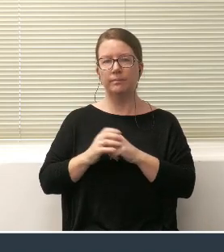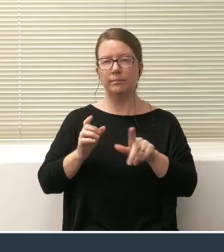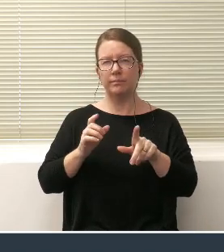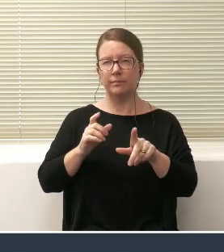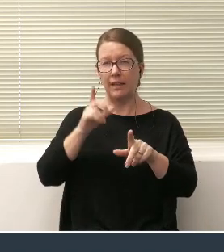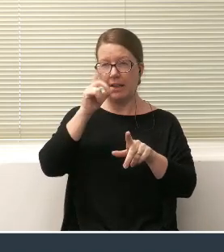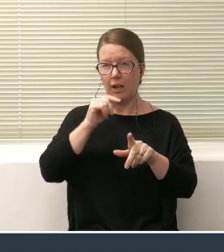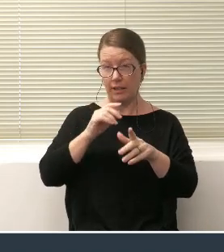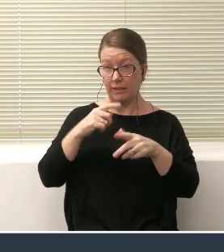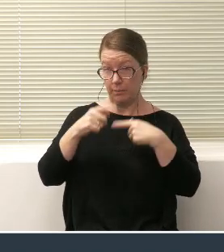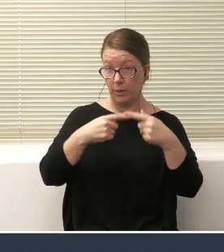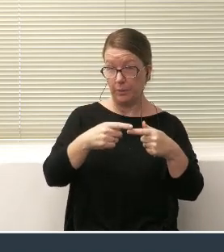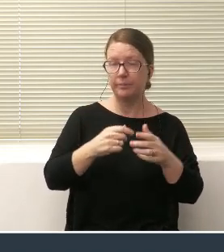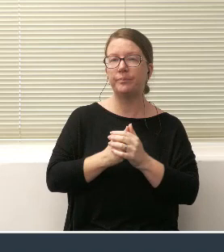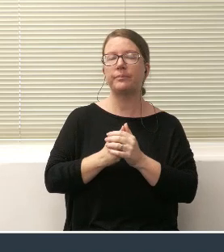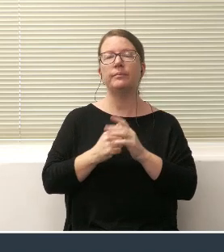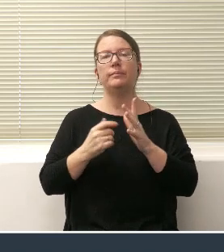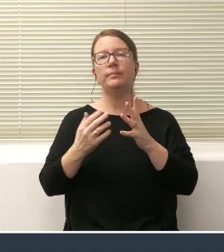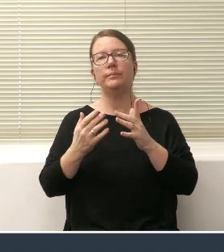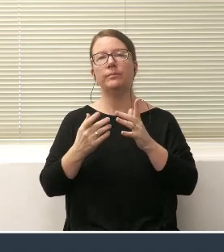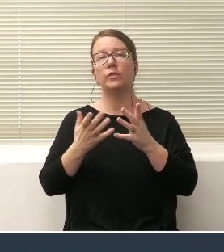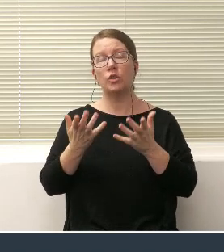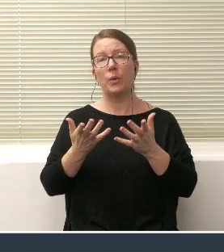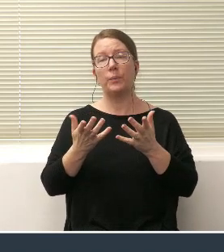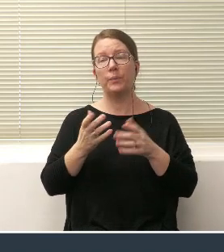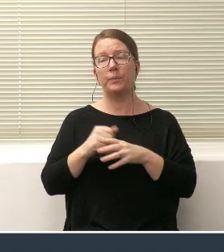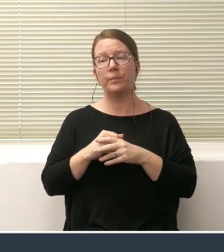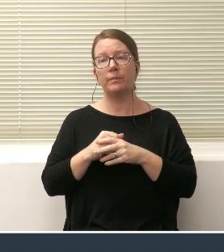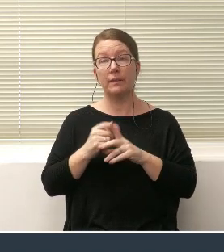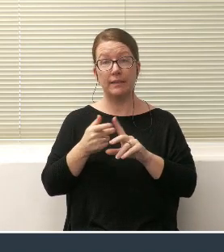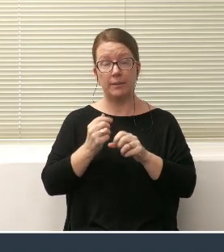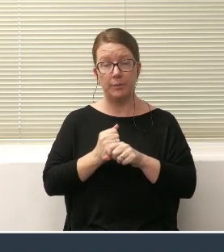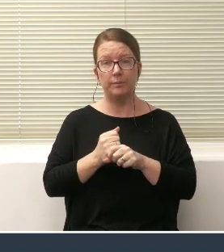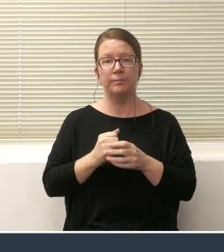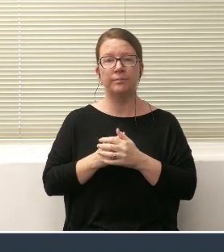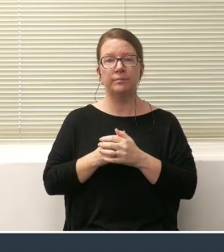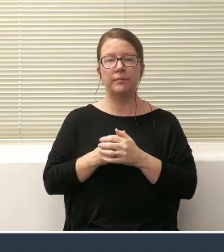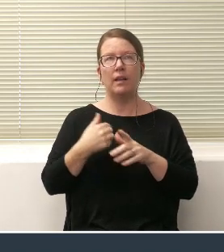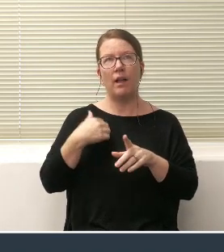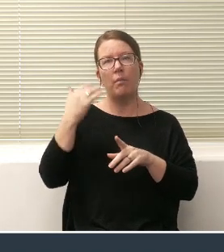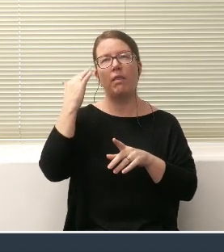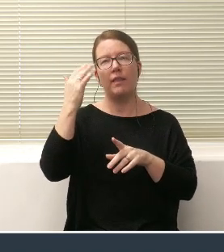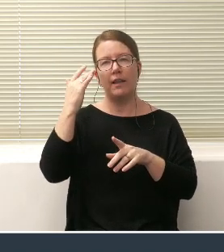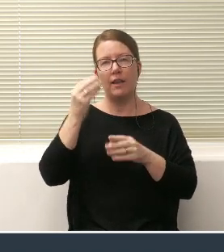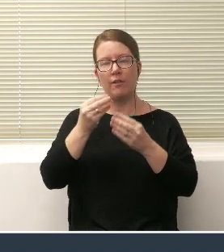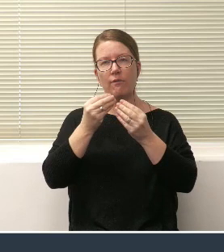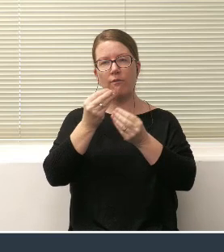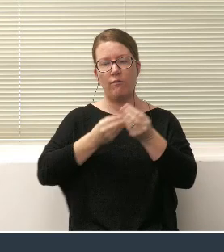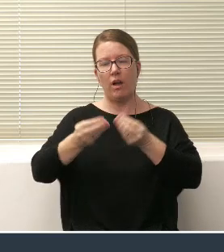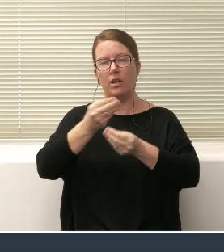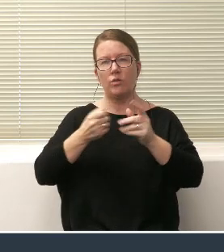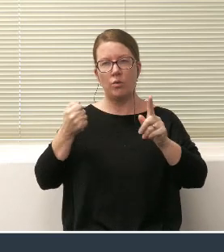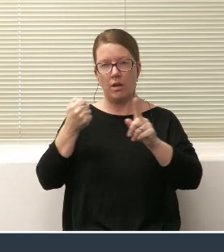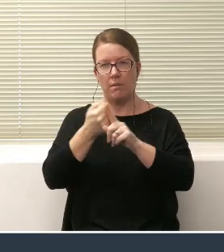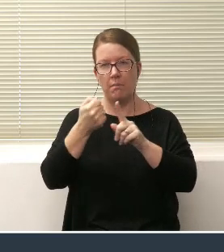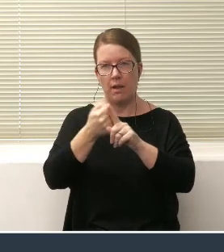Do you mind if I continue, Yeah. Madam Mayor? So if we were to, and now I'm thinking financial impact for